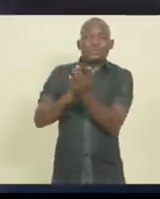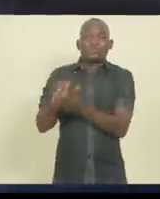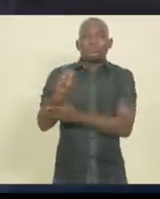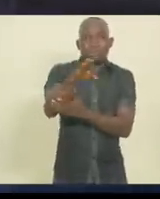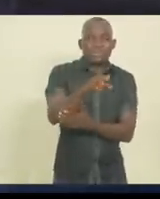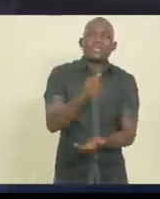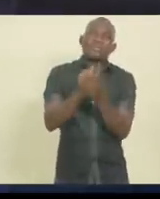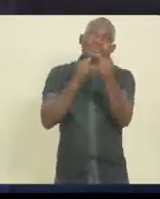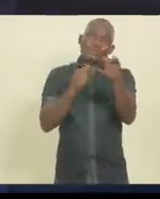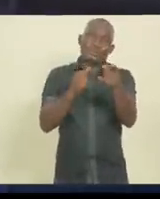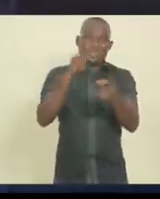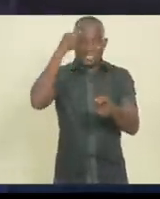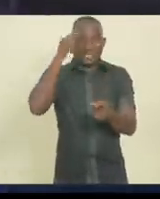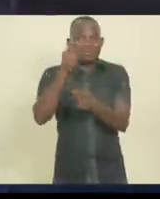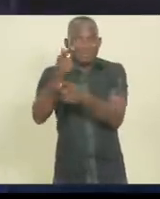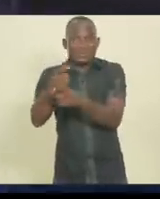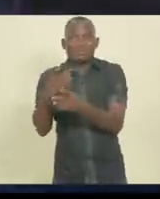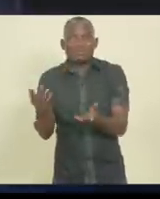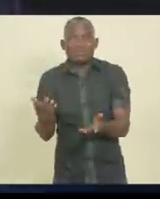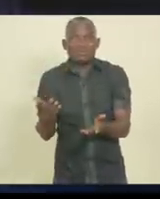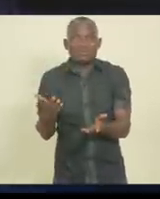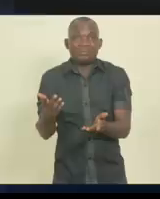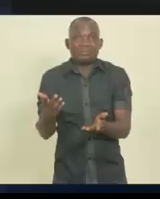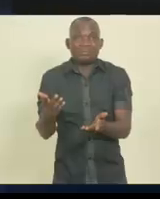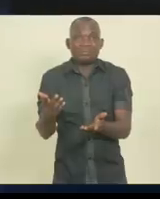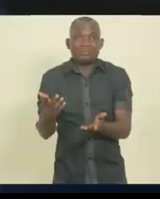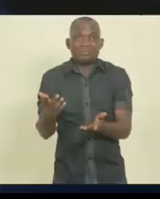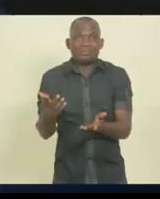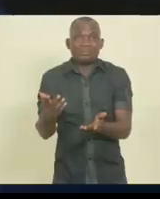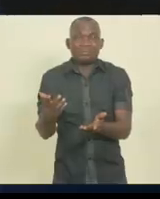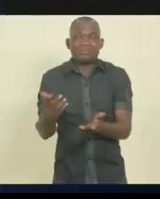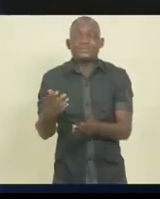That'll be okay. Thank you very much. And what's your name?